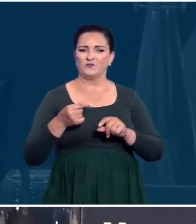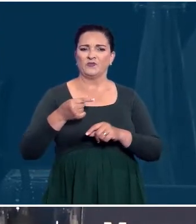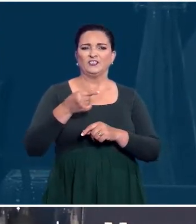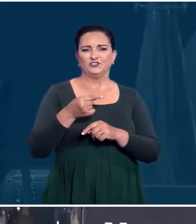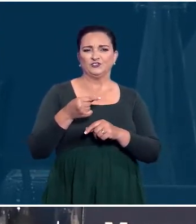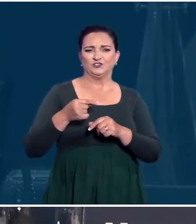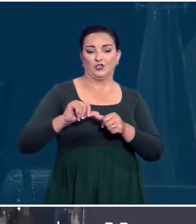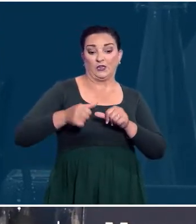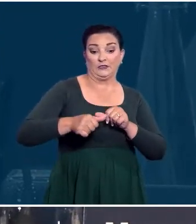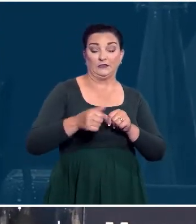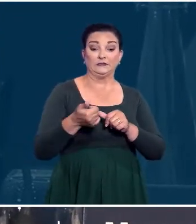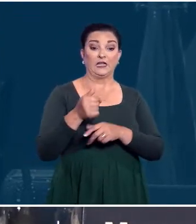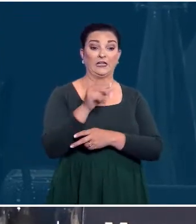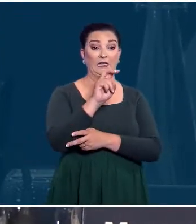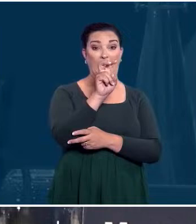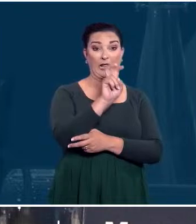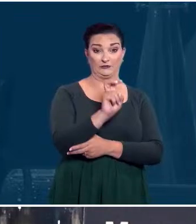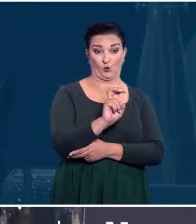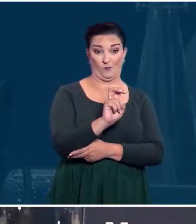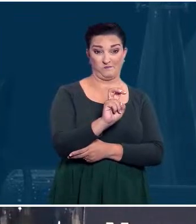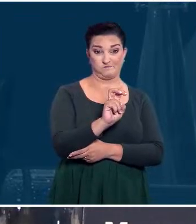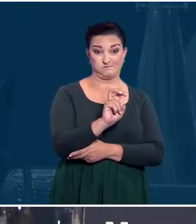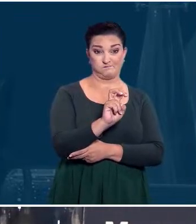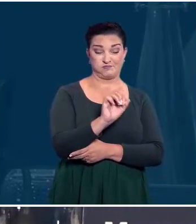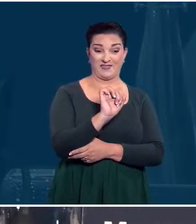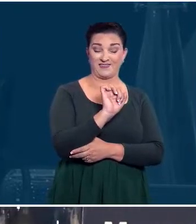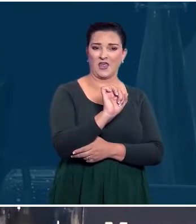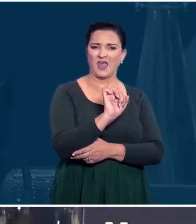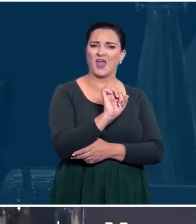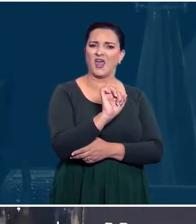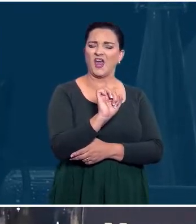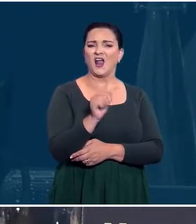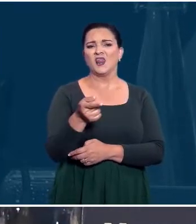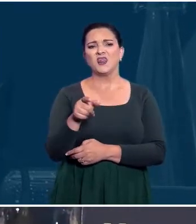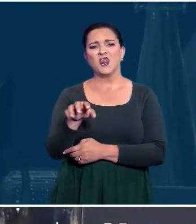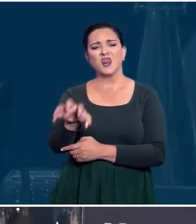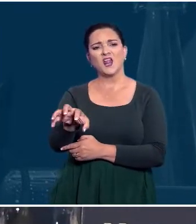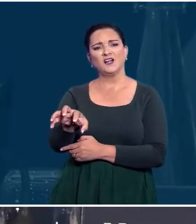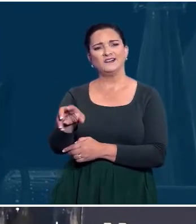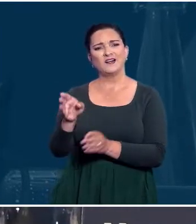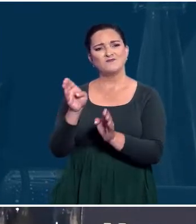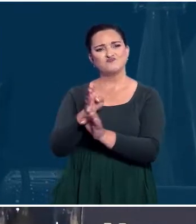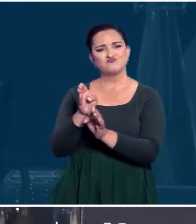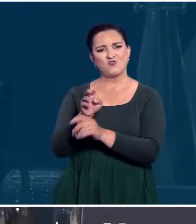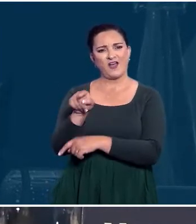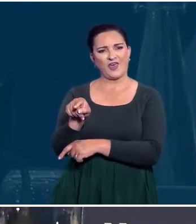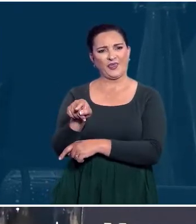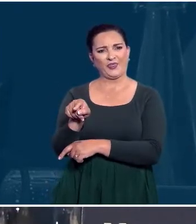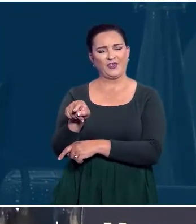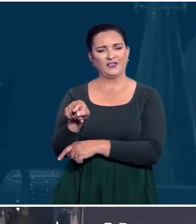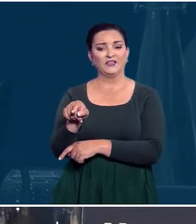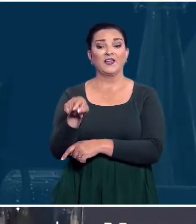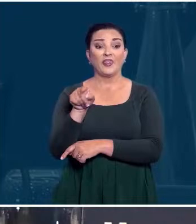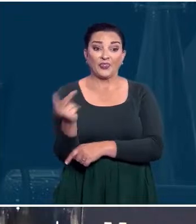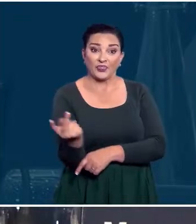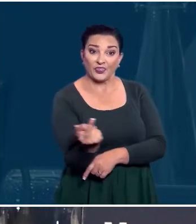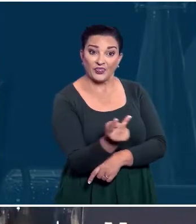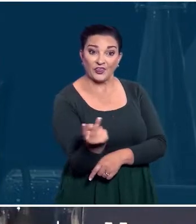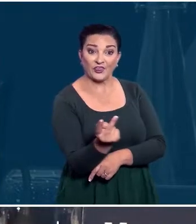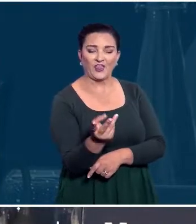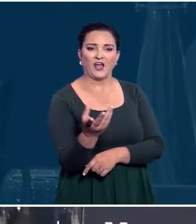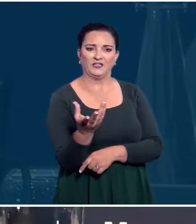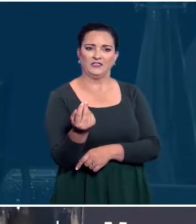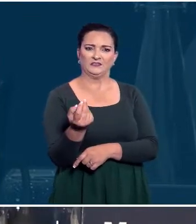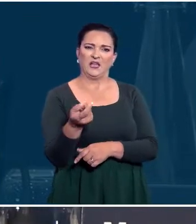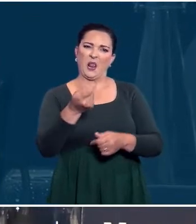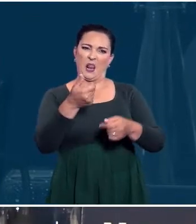Eskom delivering less electricity and the private sector taking advantage of deregulation to put a